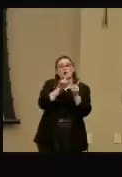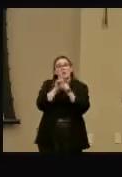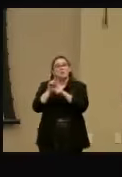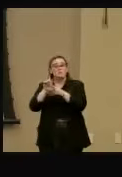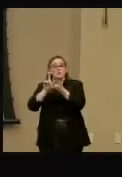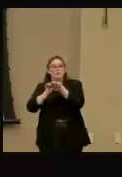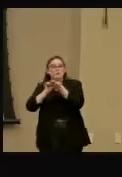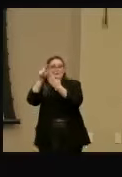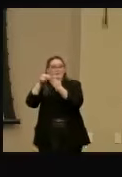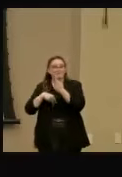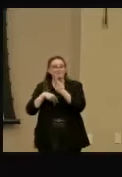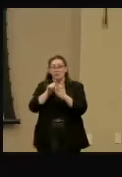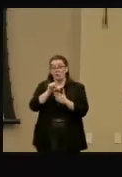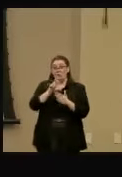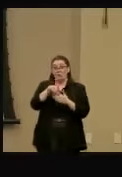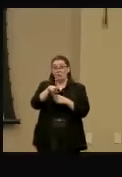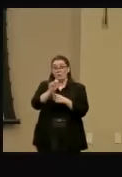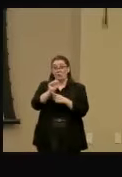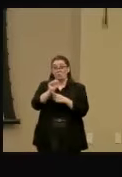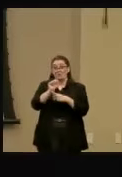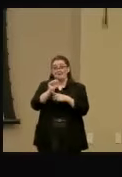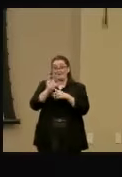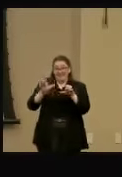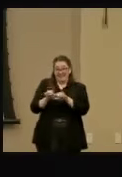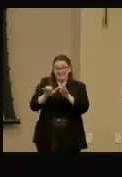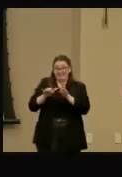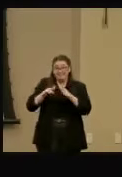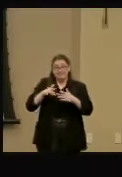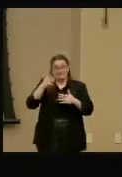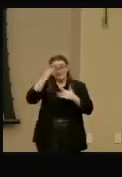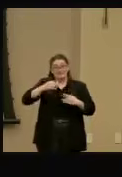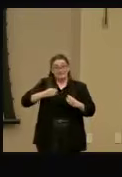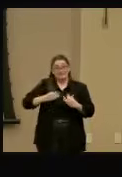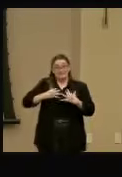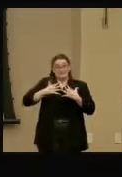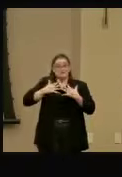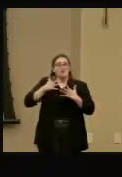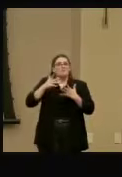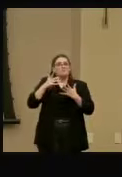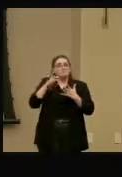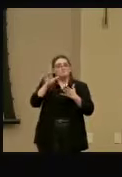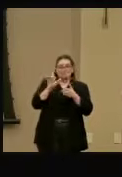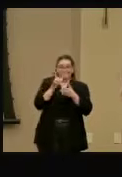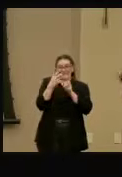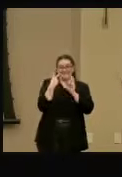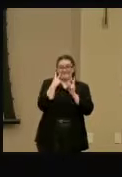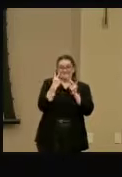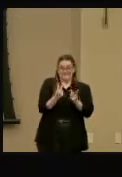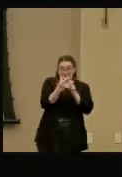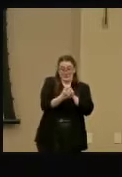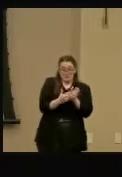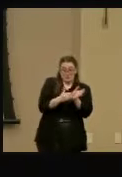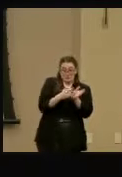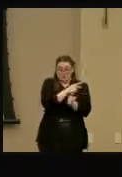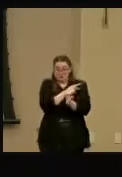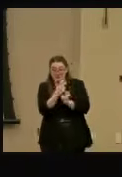activity, it's like the first, second, and third issue that's talked about. And the reproductive health issues kind of take maybe, not always the back